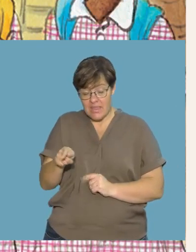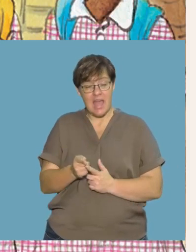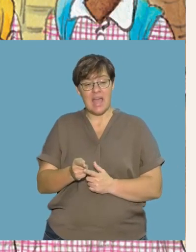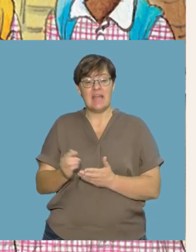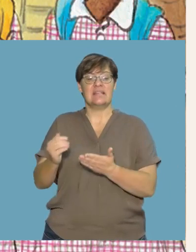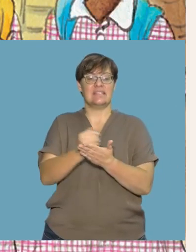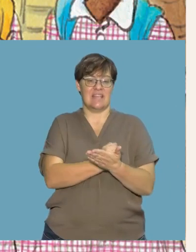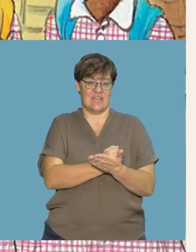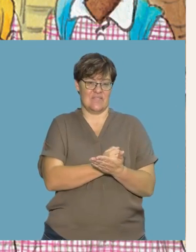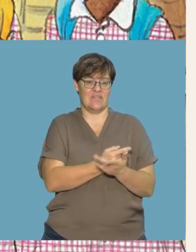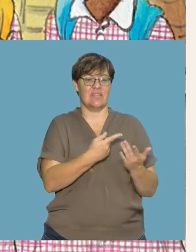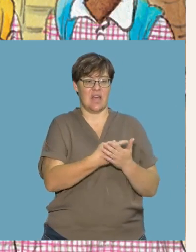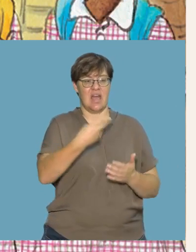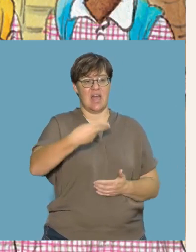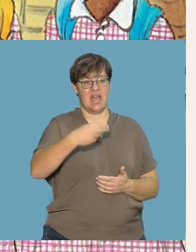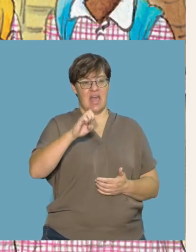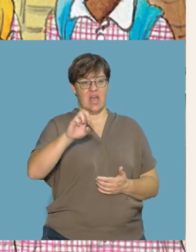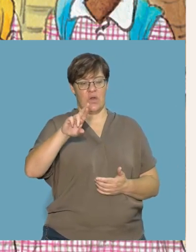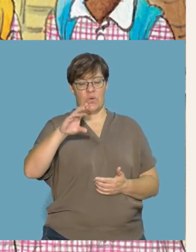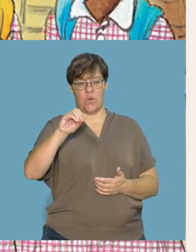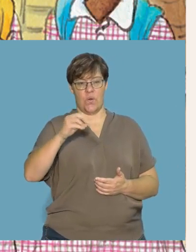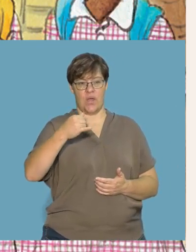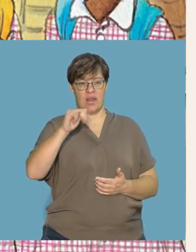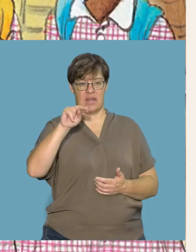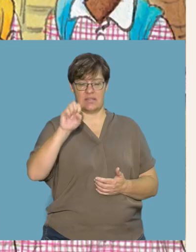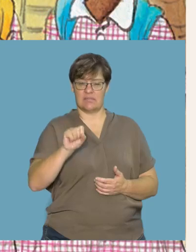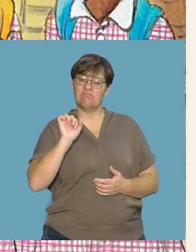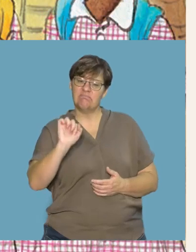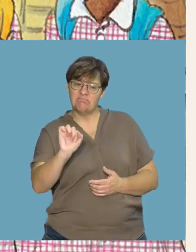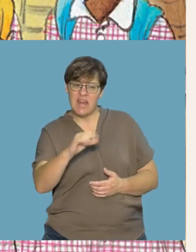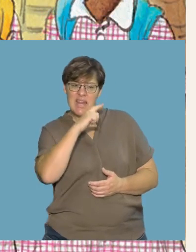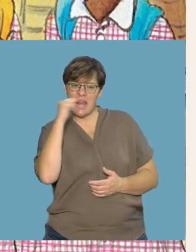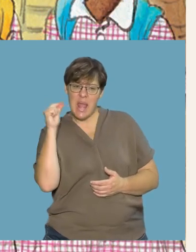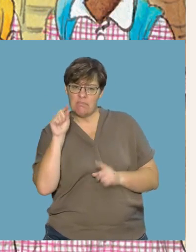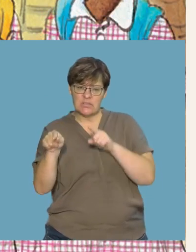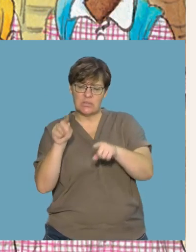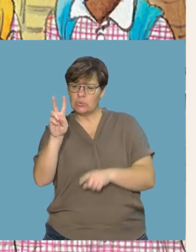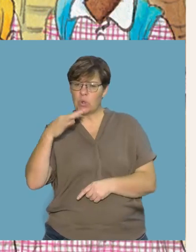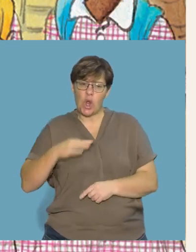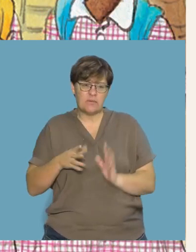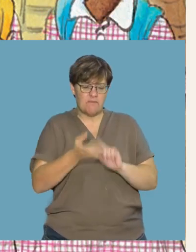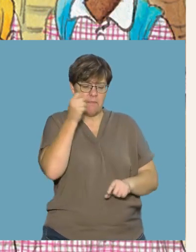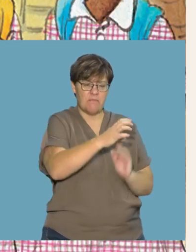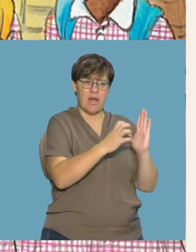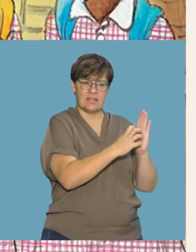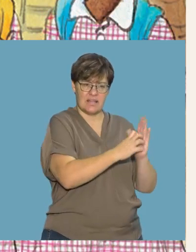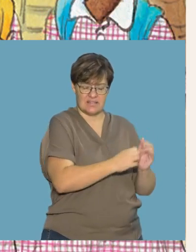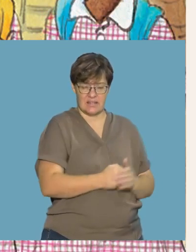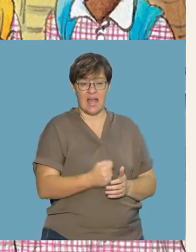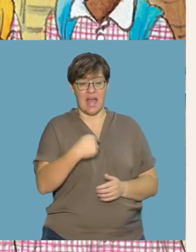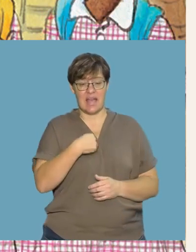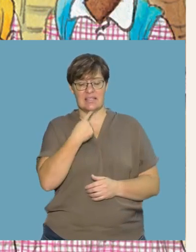heroines. Can you find out their names from the article? I say, who are